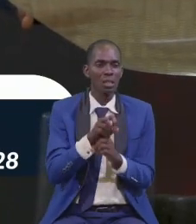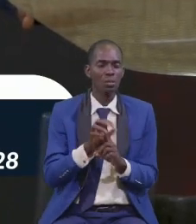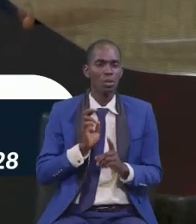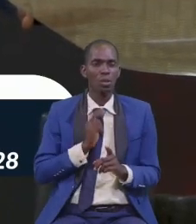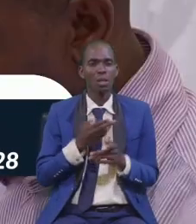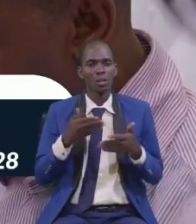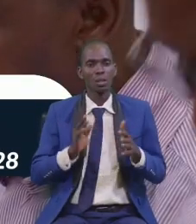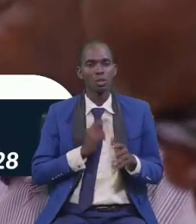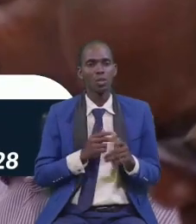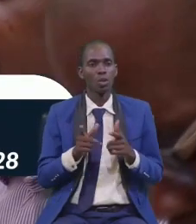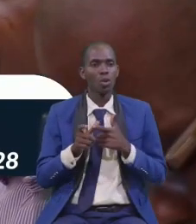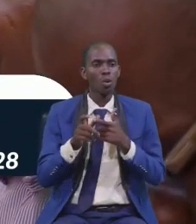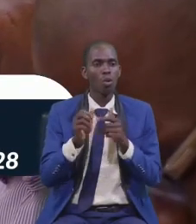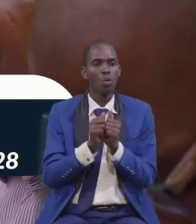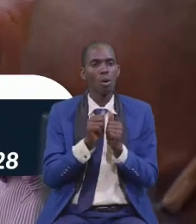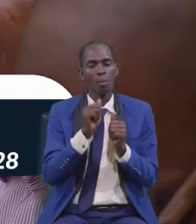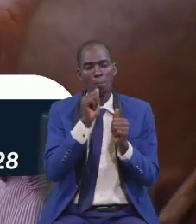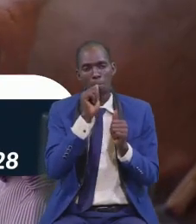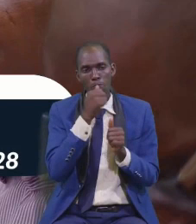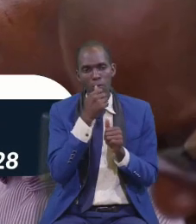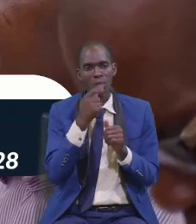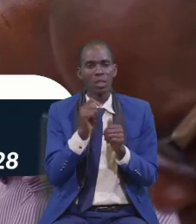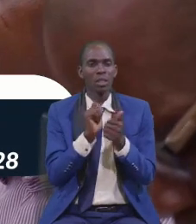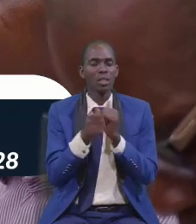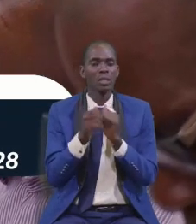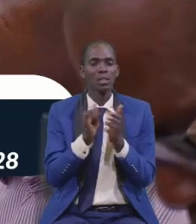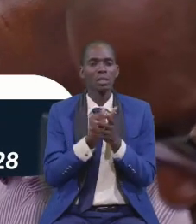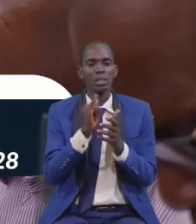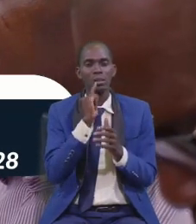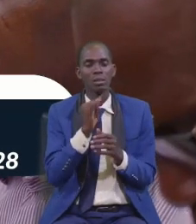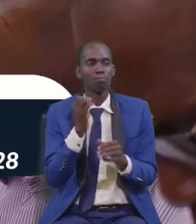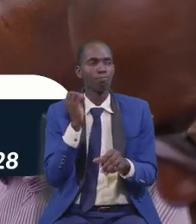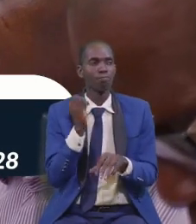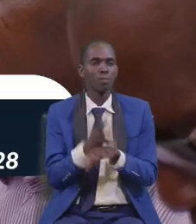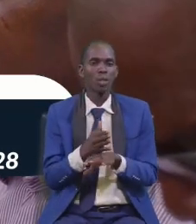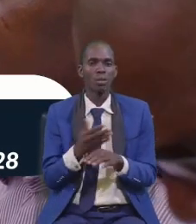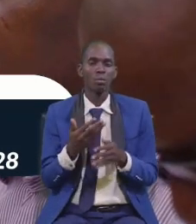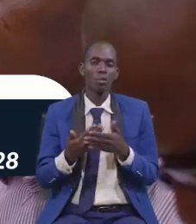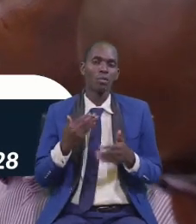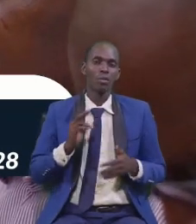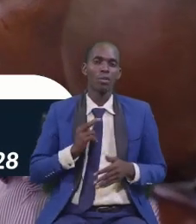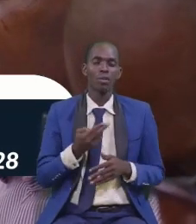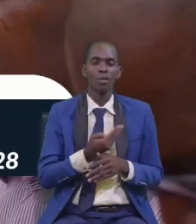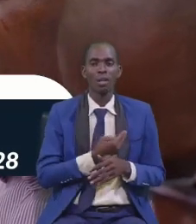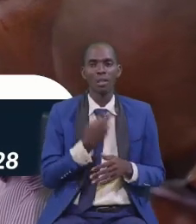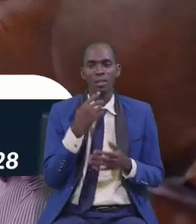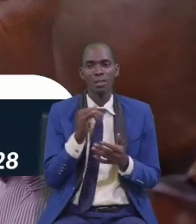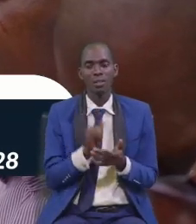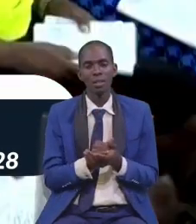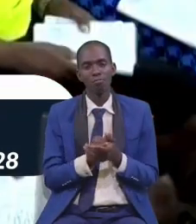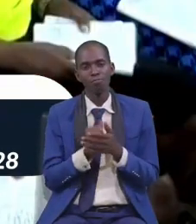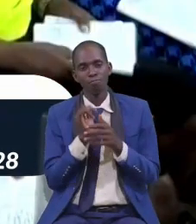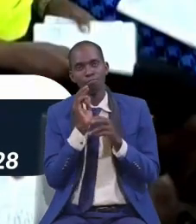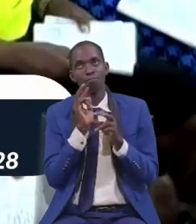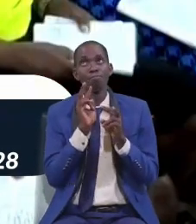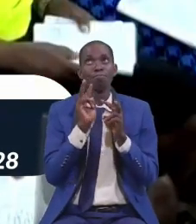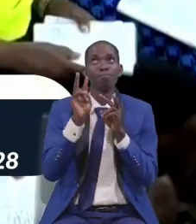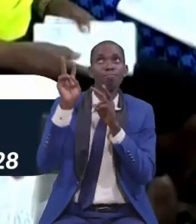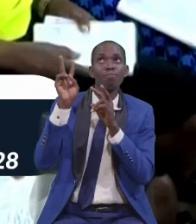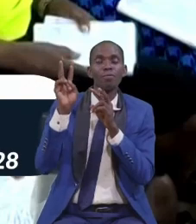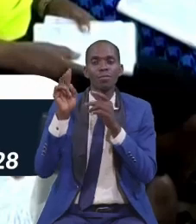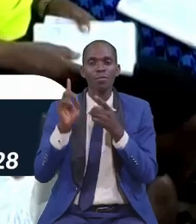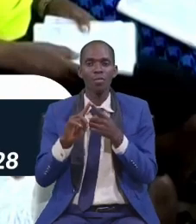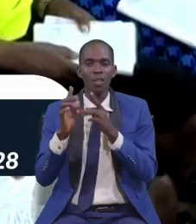set before us. Look at verse 2. In verse 2, it says, looking unto Jesus,